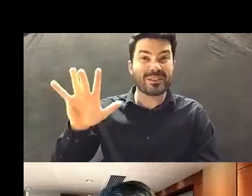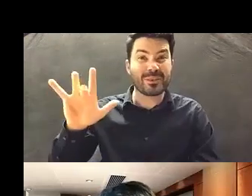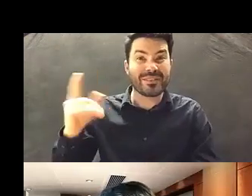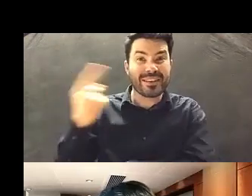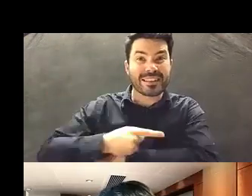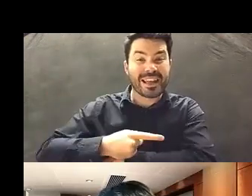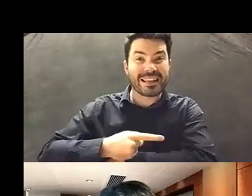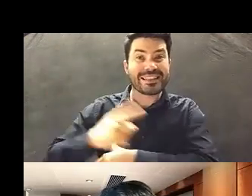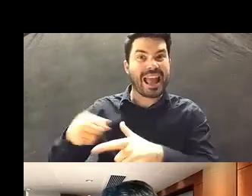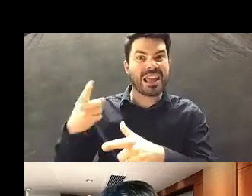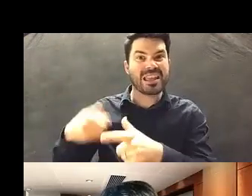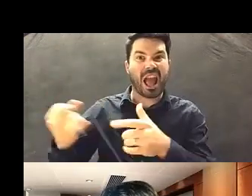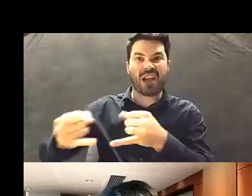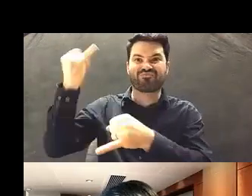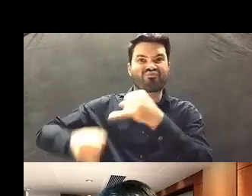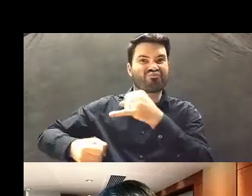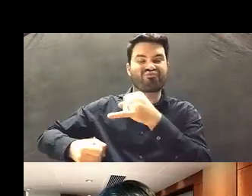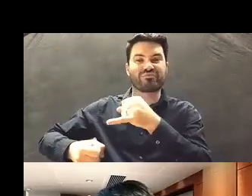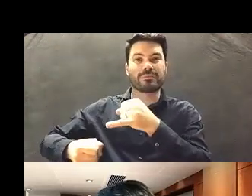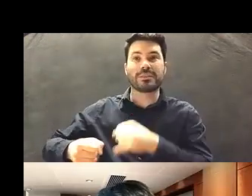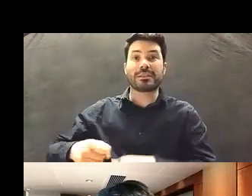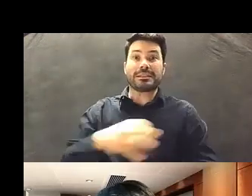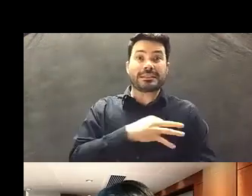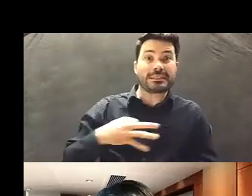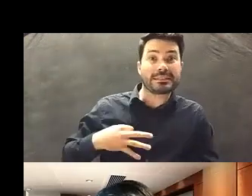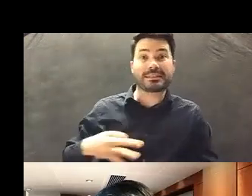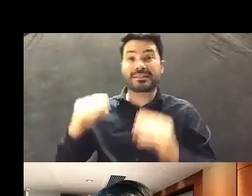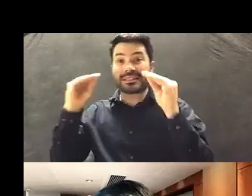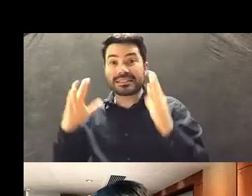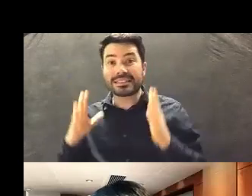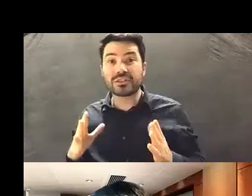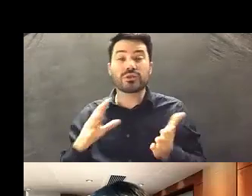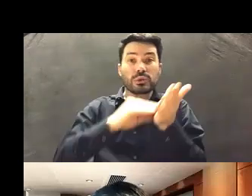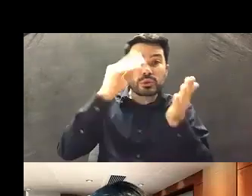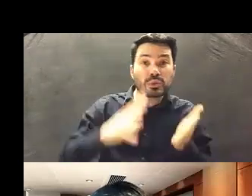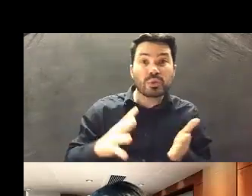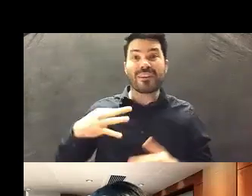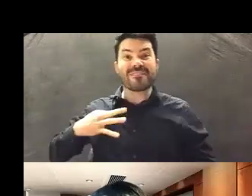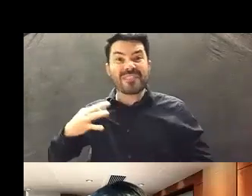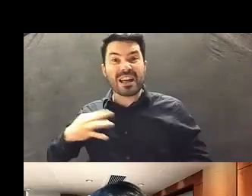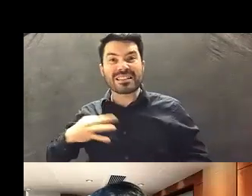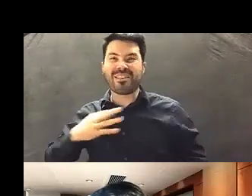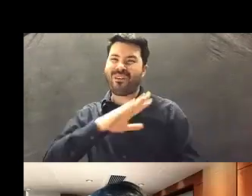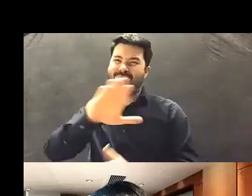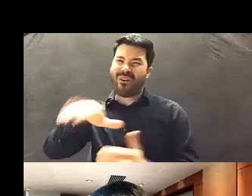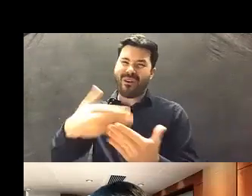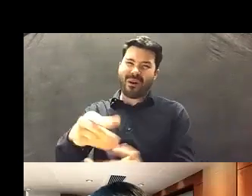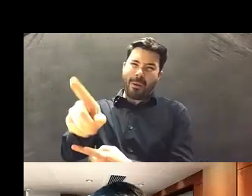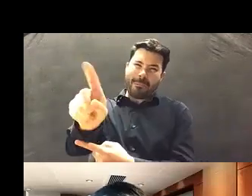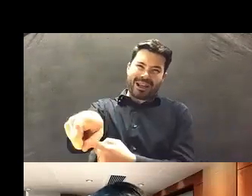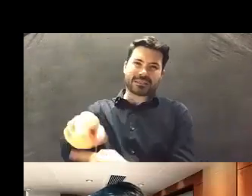deadline. All faculty, staff, learners, and volunteers who come into Michigan Medicine must receive the flu